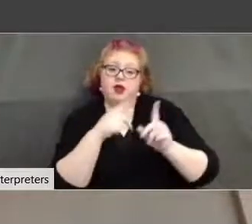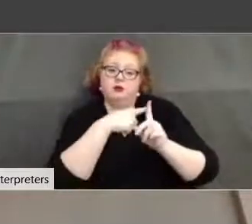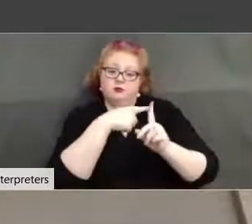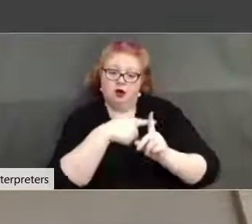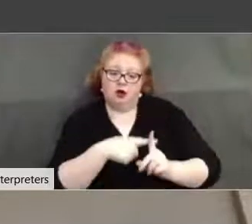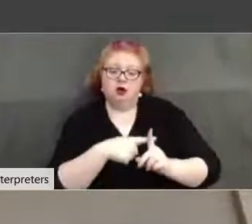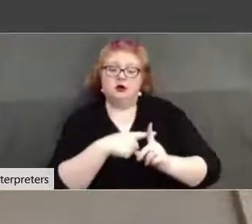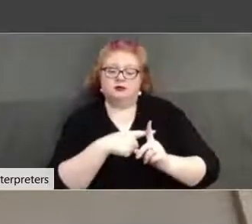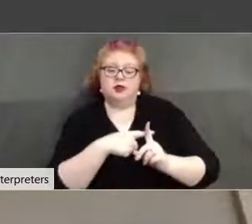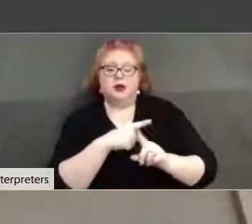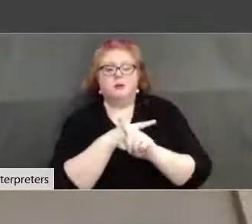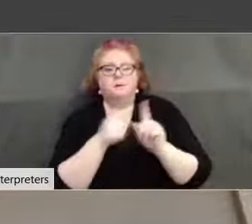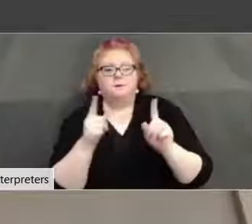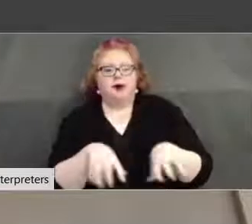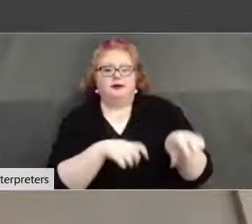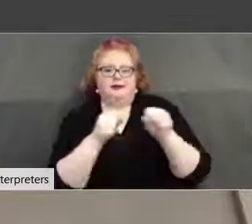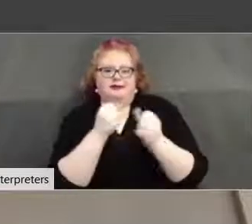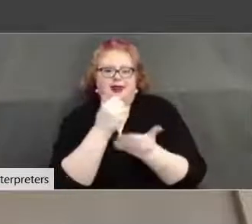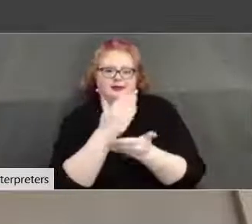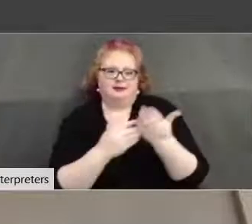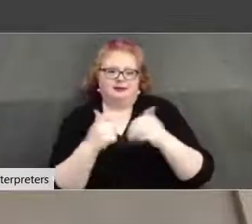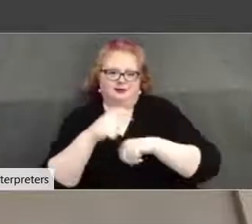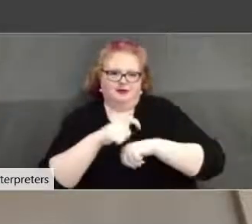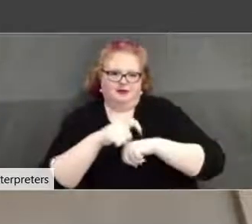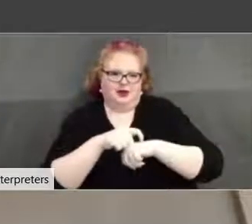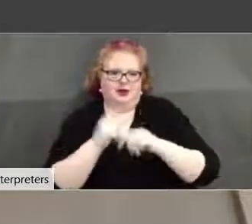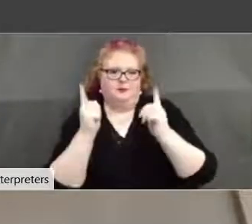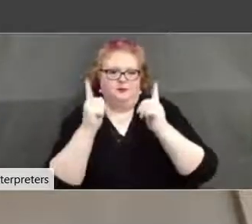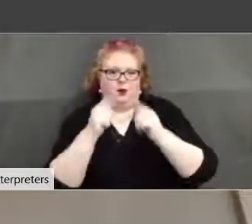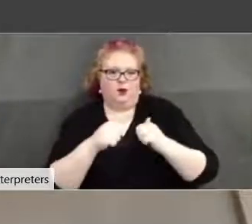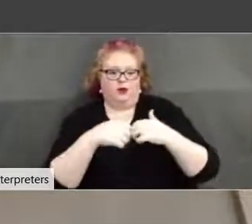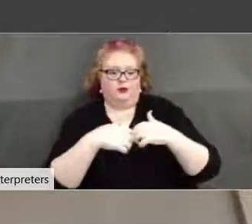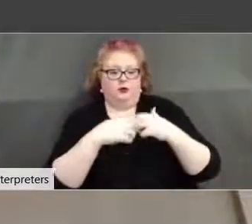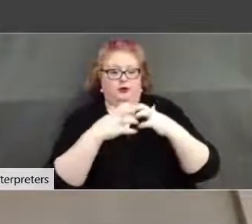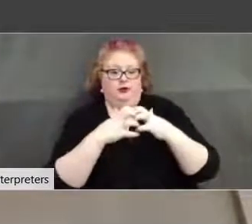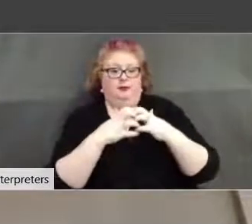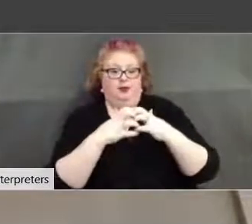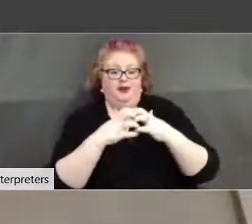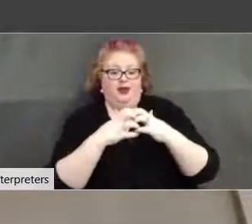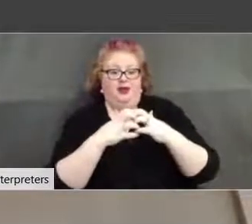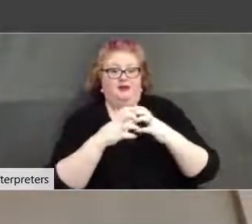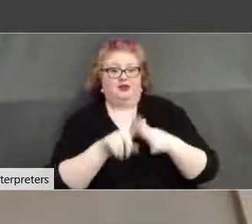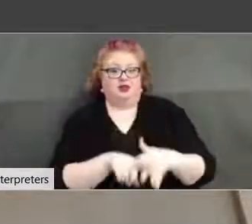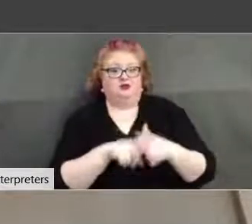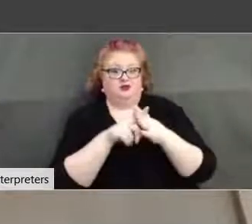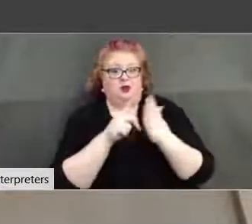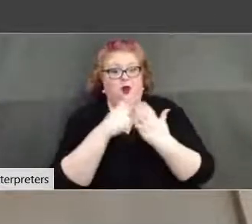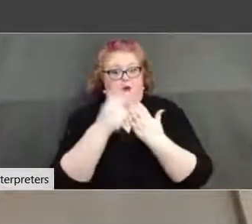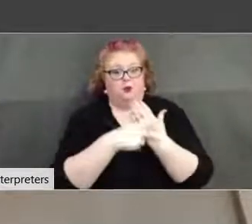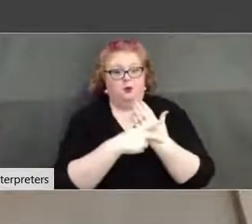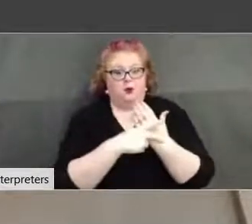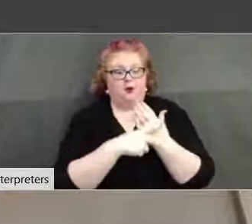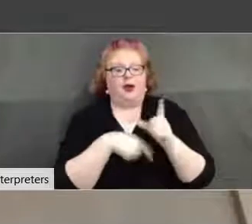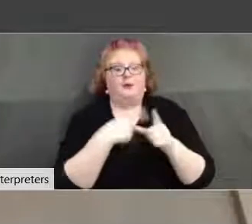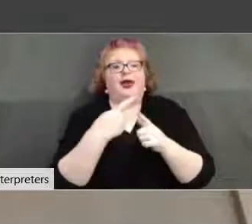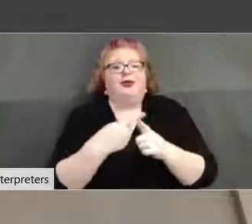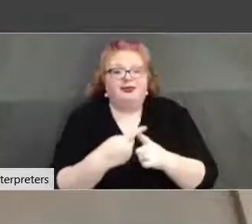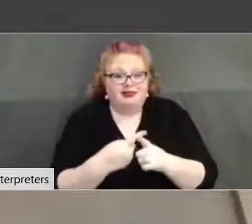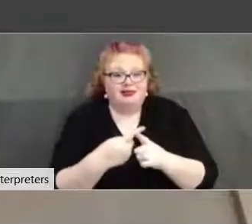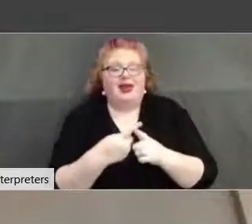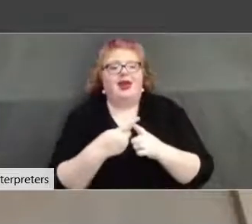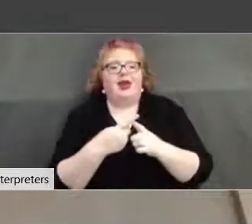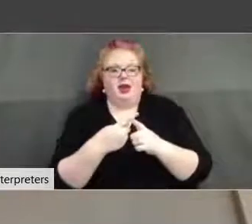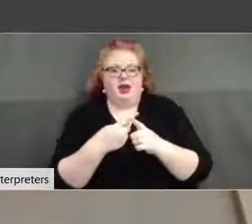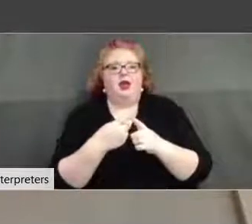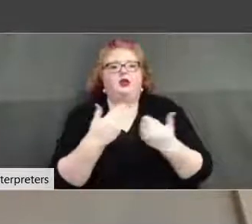time from when you implement one of these programs to where you actually get enough engagement that you start changing behavior